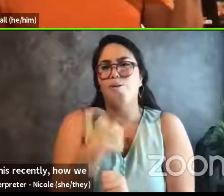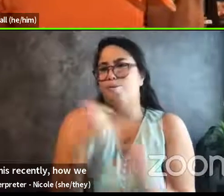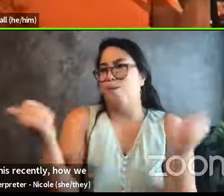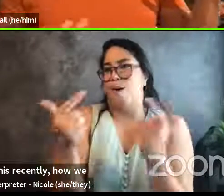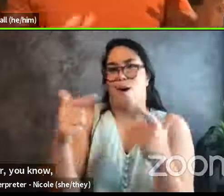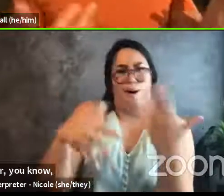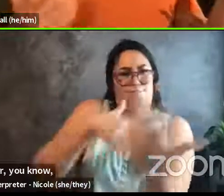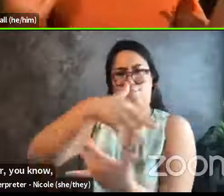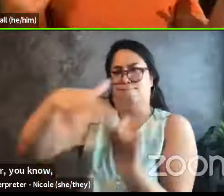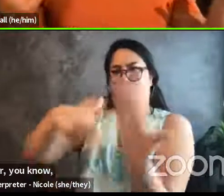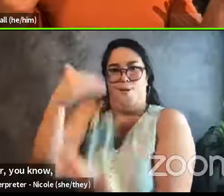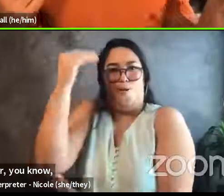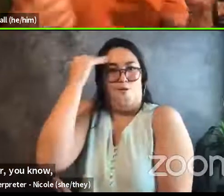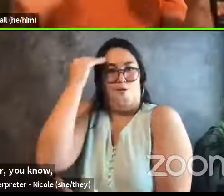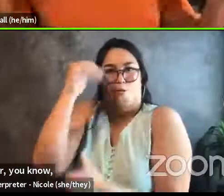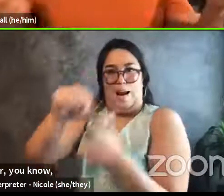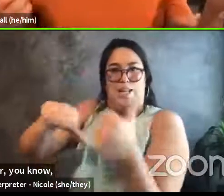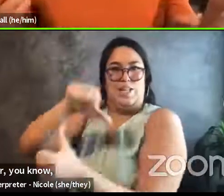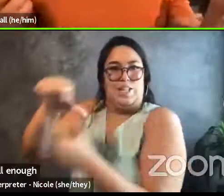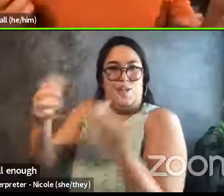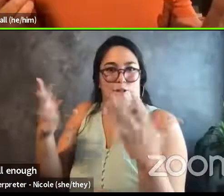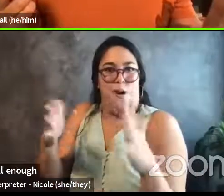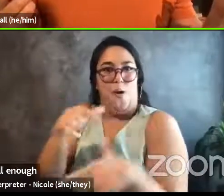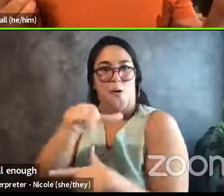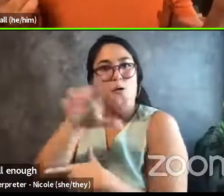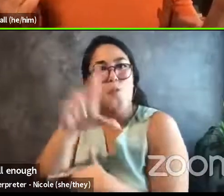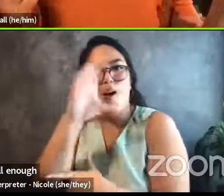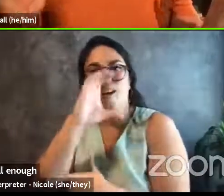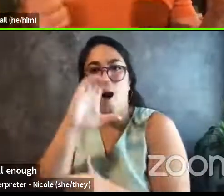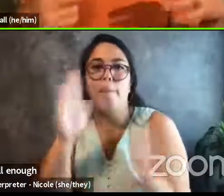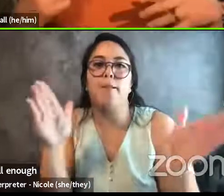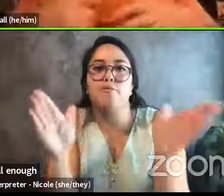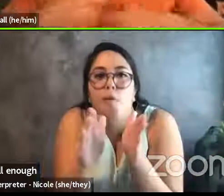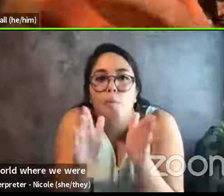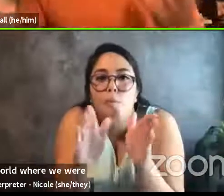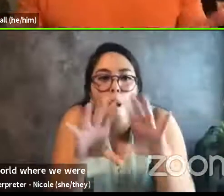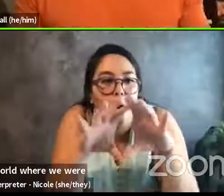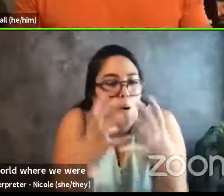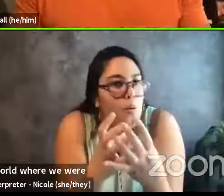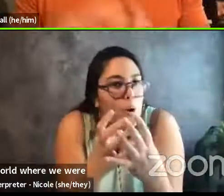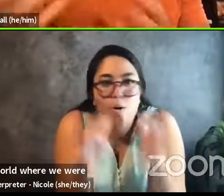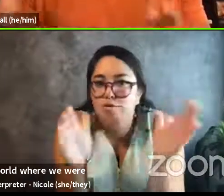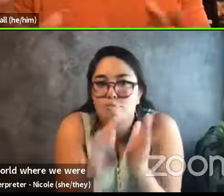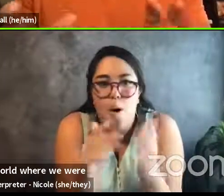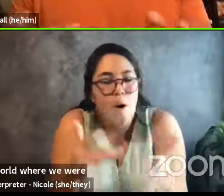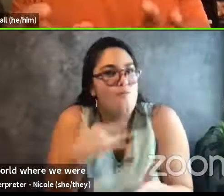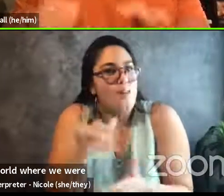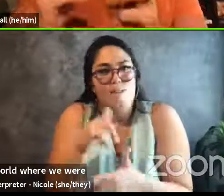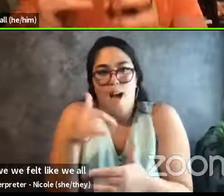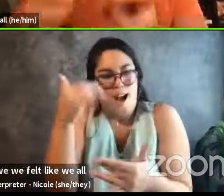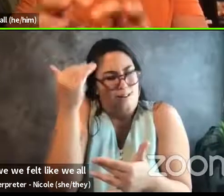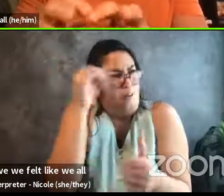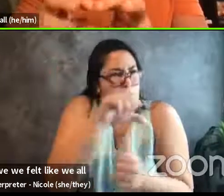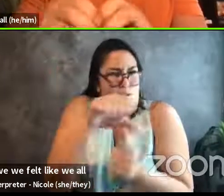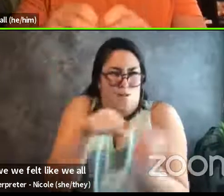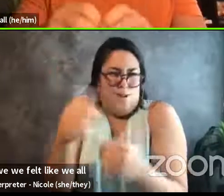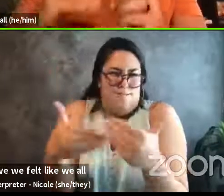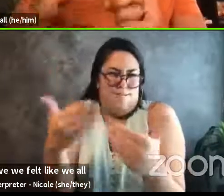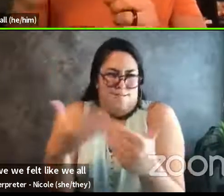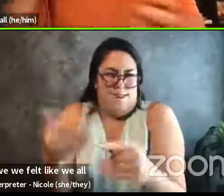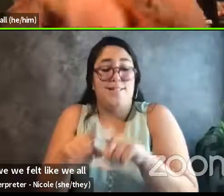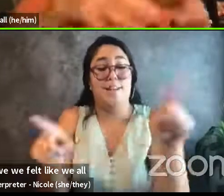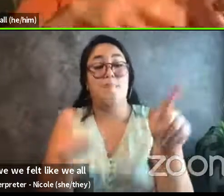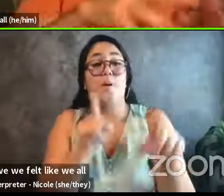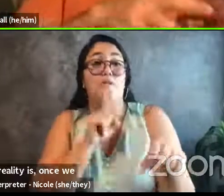you know, like queer comics was a small enough world where we, we felt like we all knew each other. Actually, the reality is once we started digging,